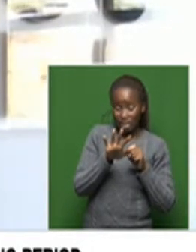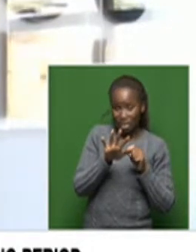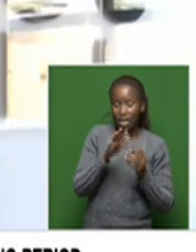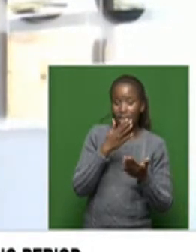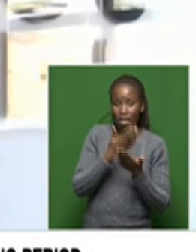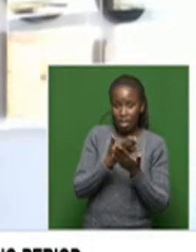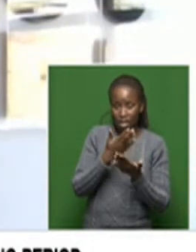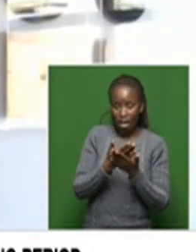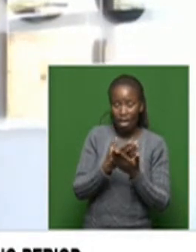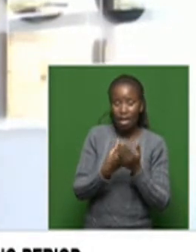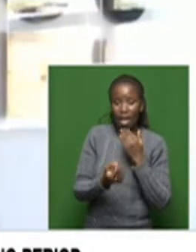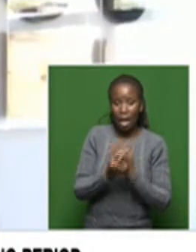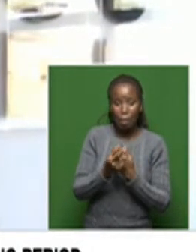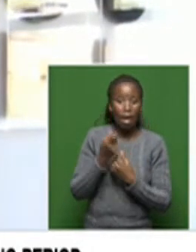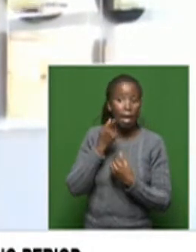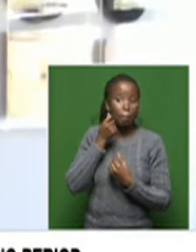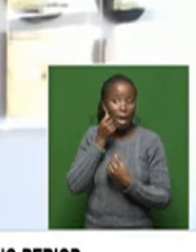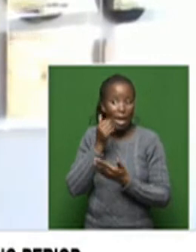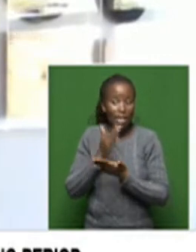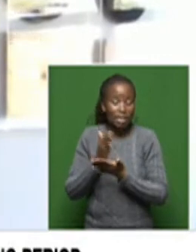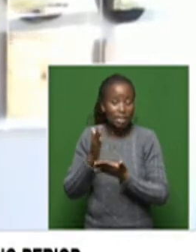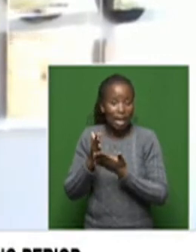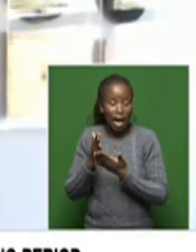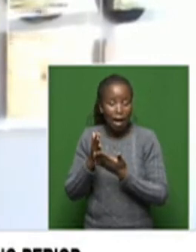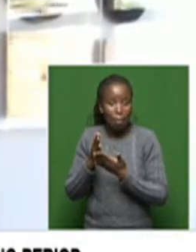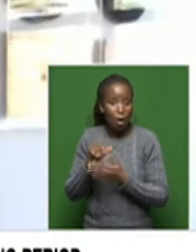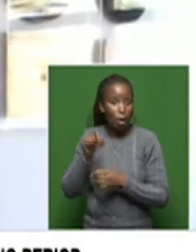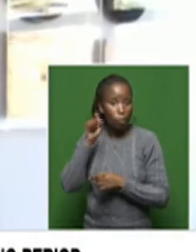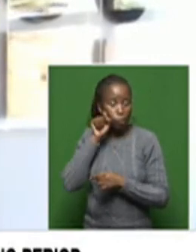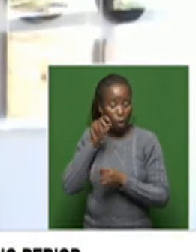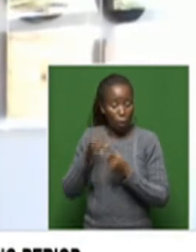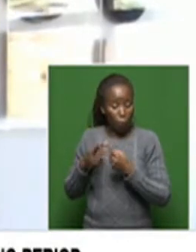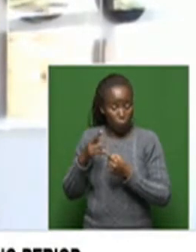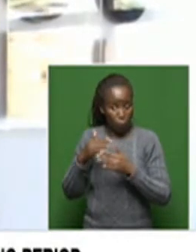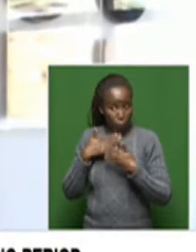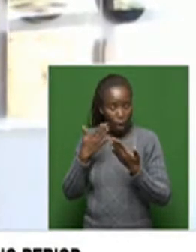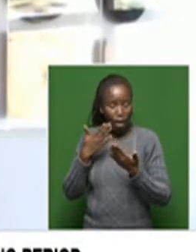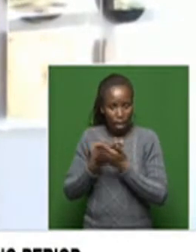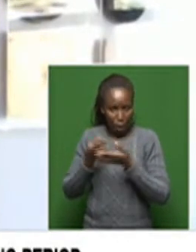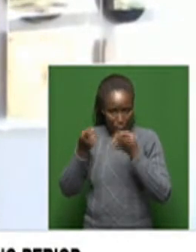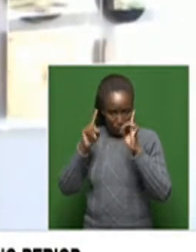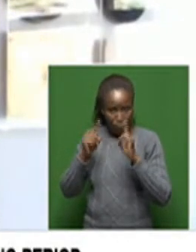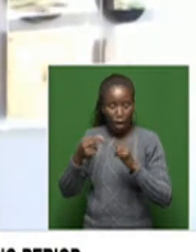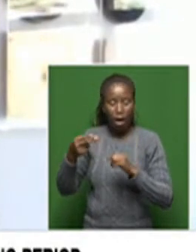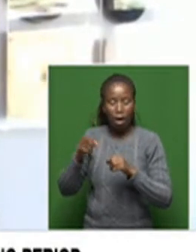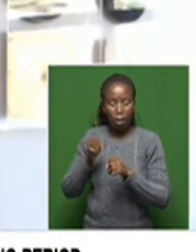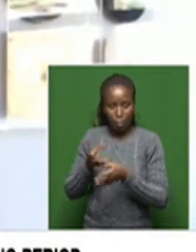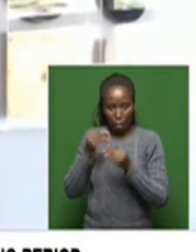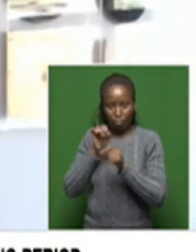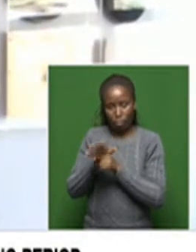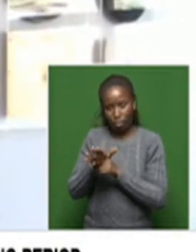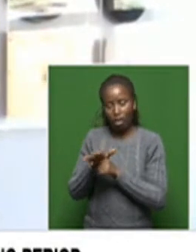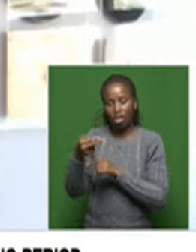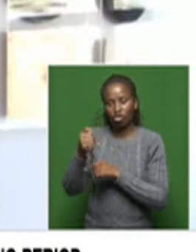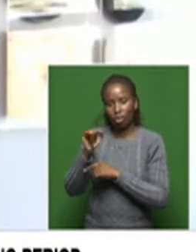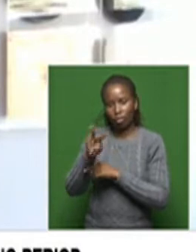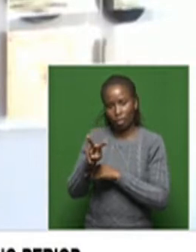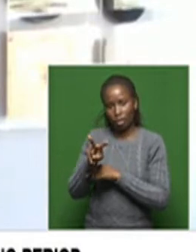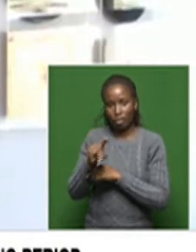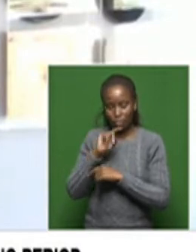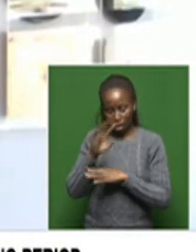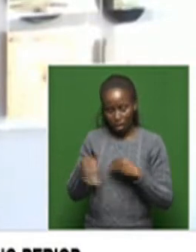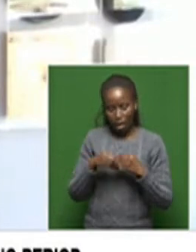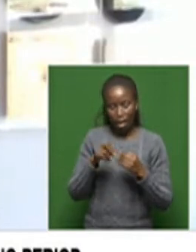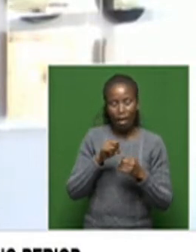amongst men who were uncircumcised and who had antibodies already to adenovirus 5 that they got